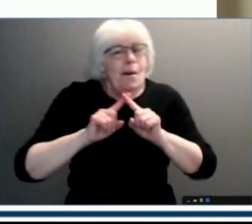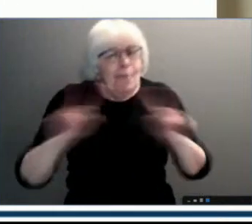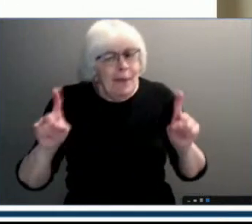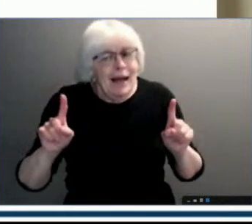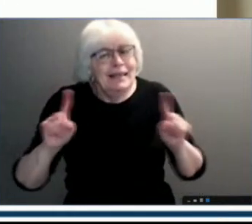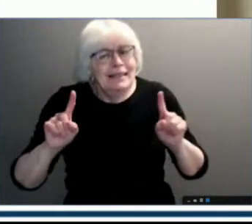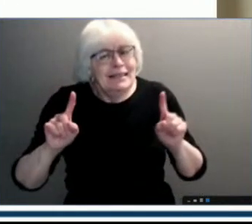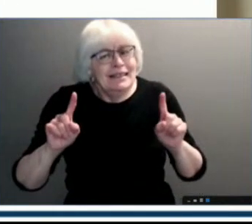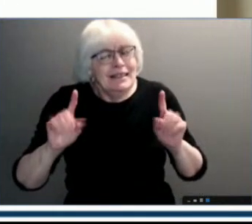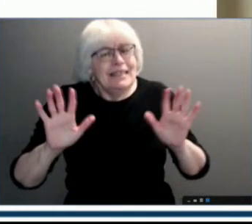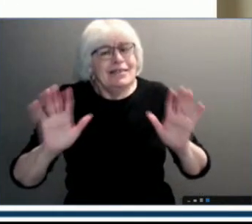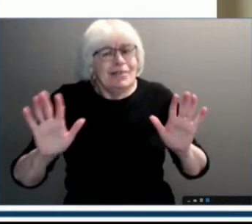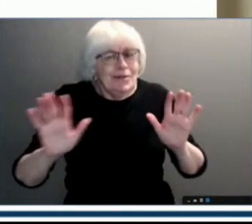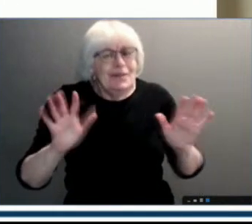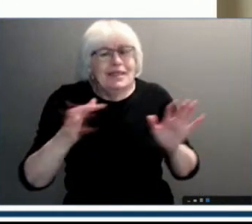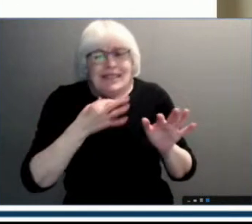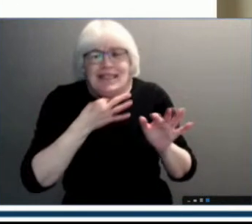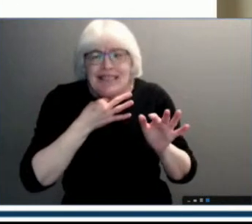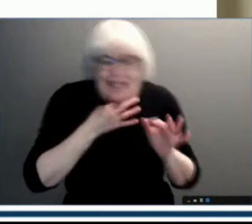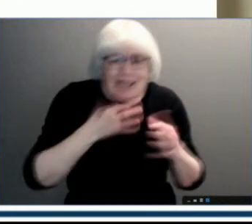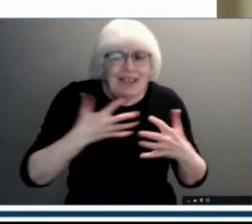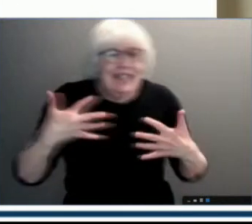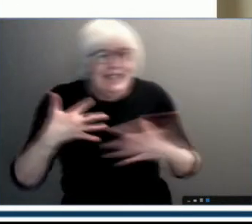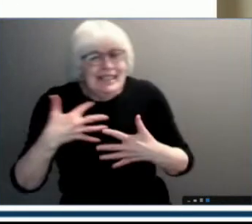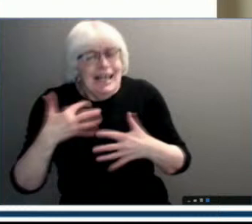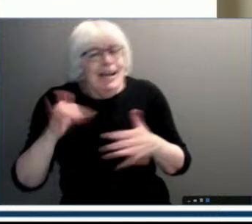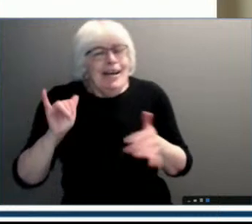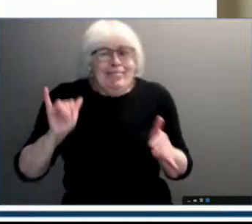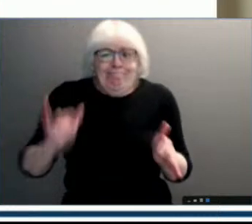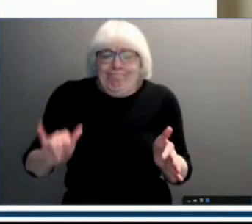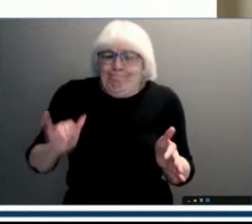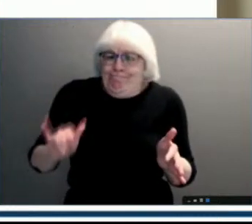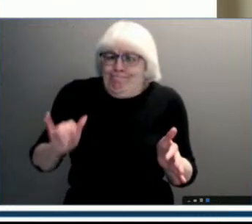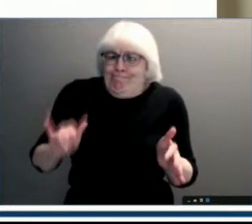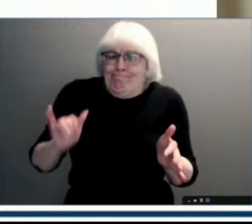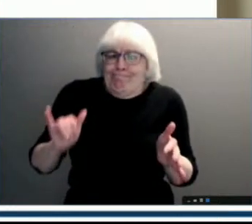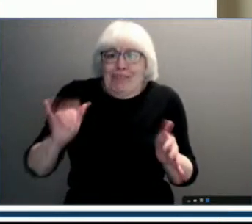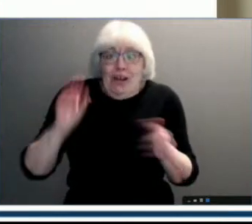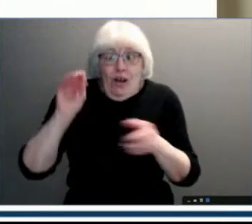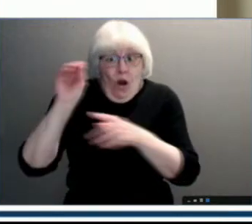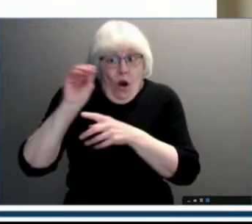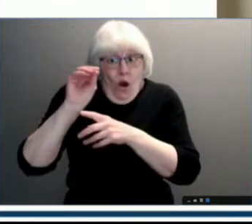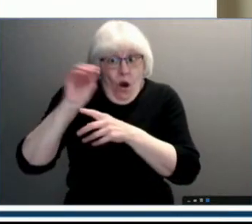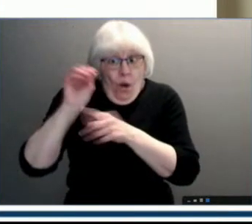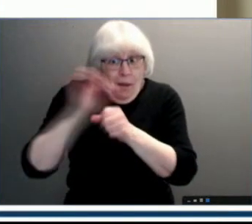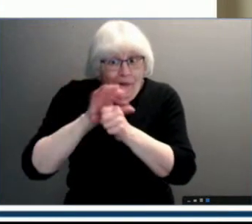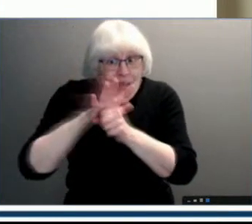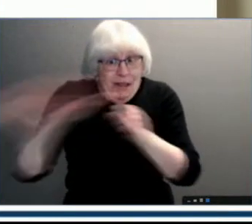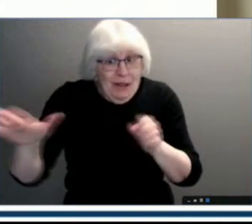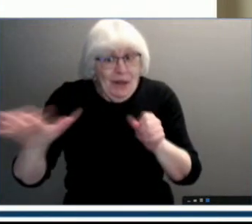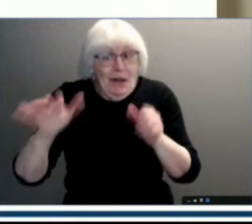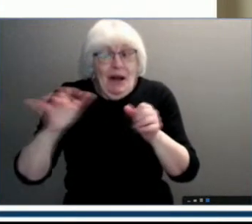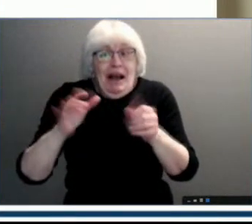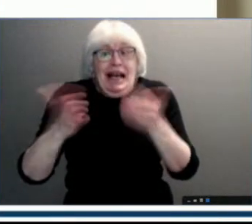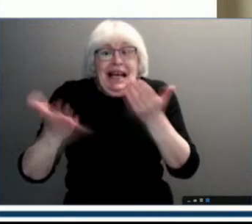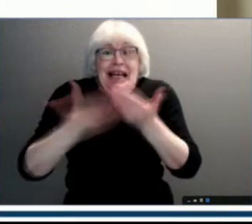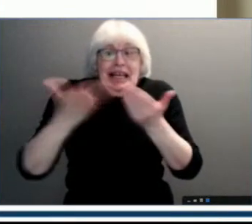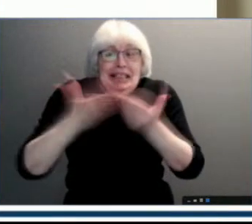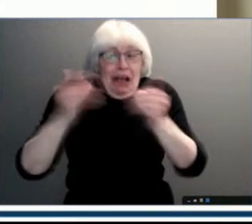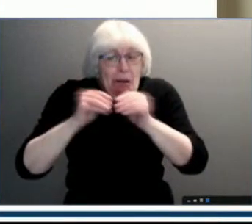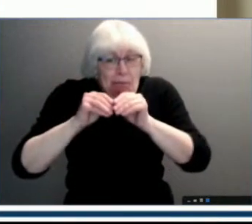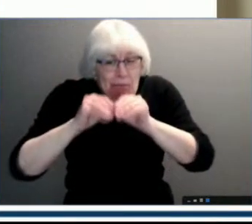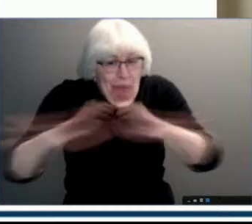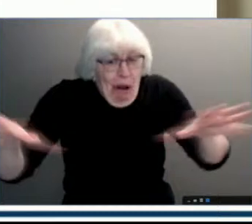virus. However, while Omicron is obviously extremely contagious, the evidence to date is that it